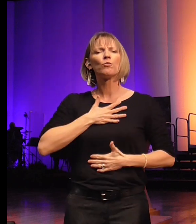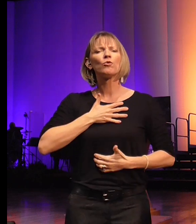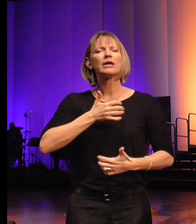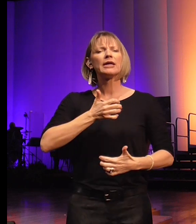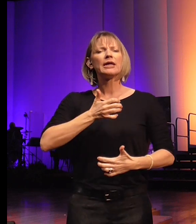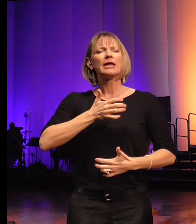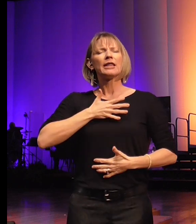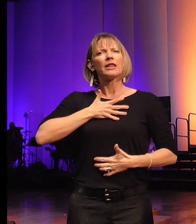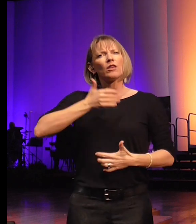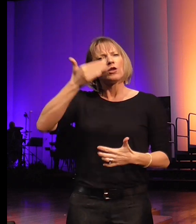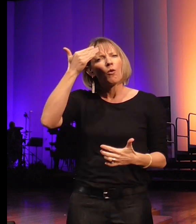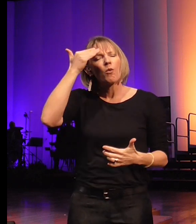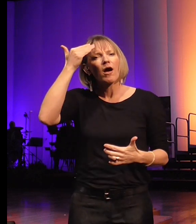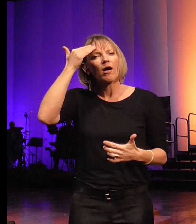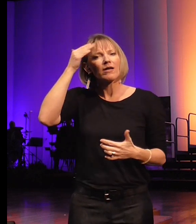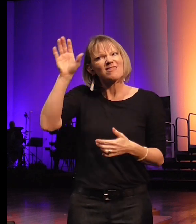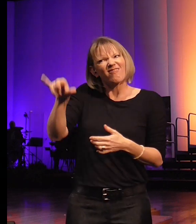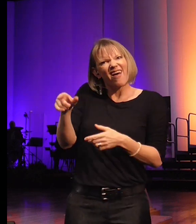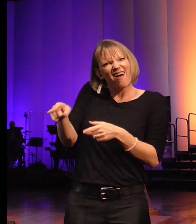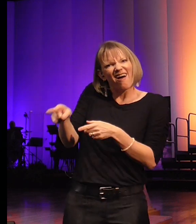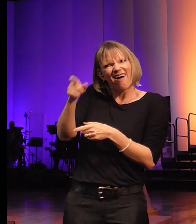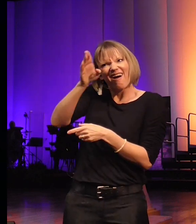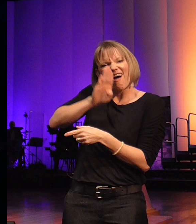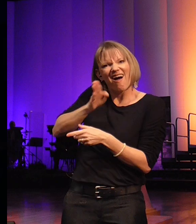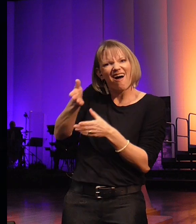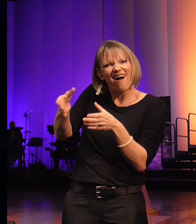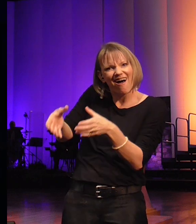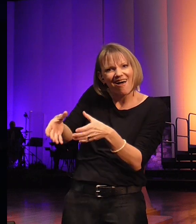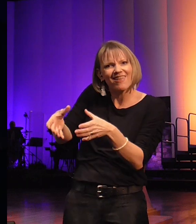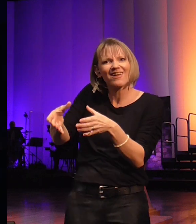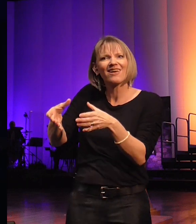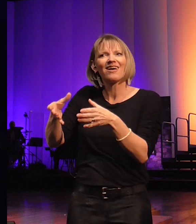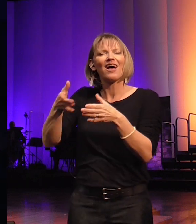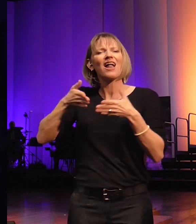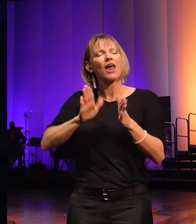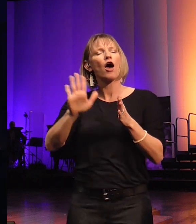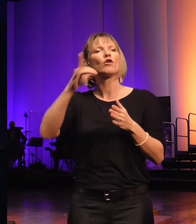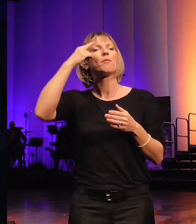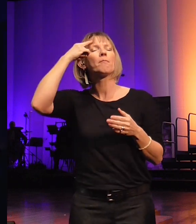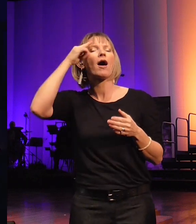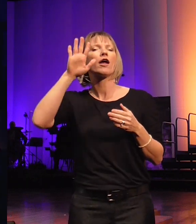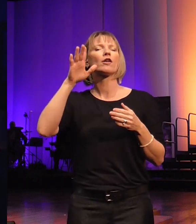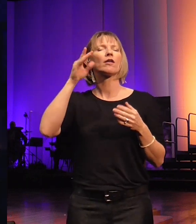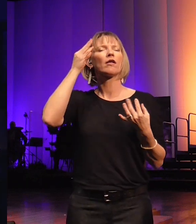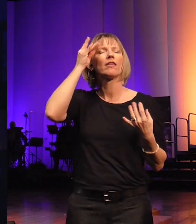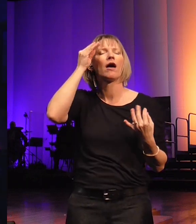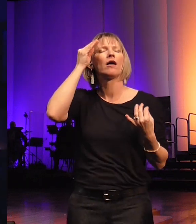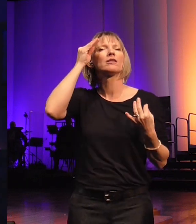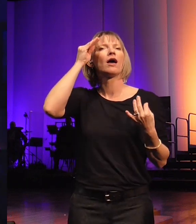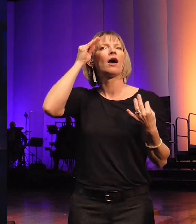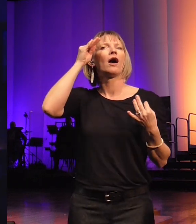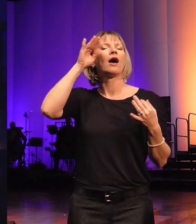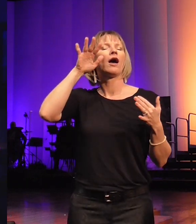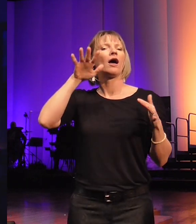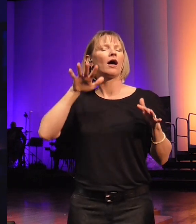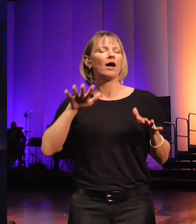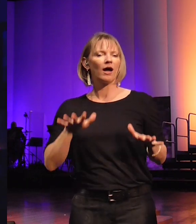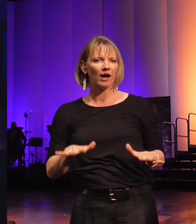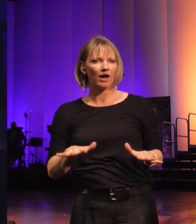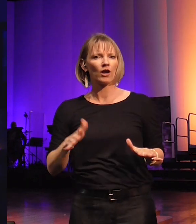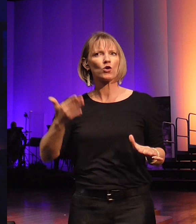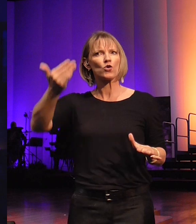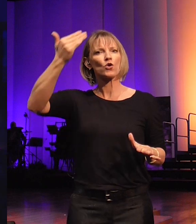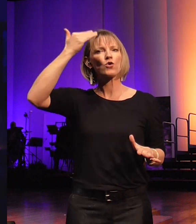the awareness of it, allowing your mind, your thoughts just to be still and know of